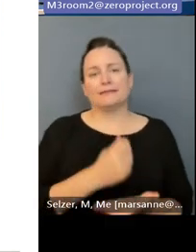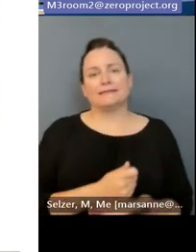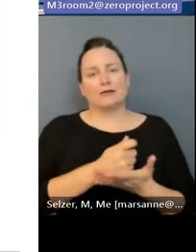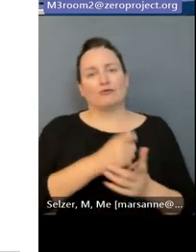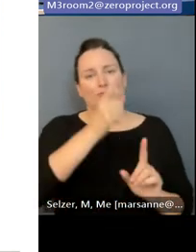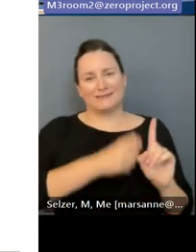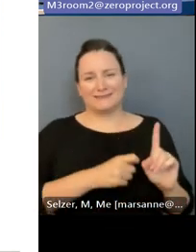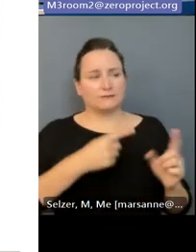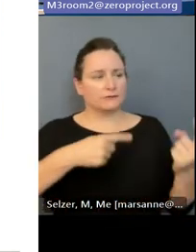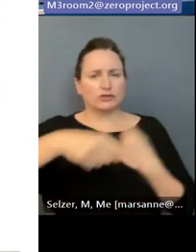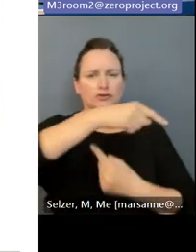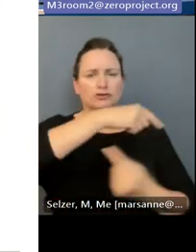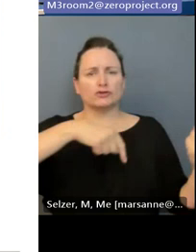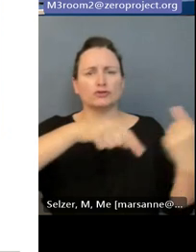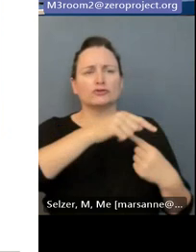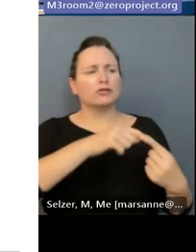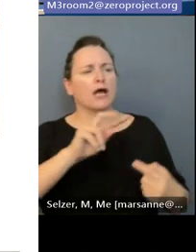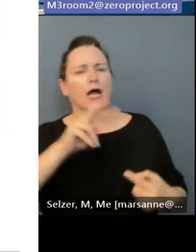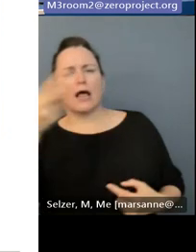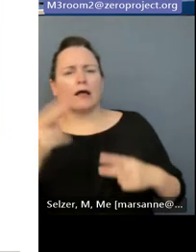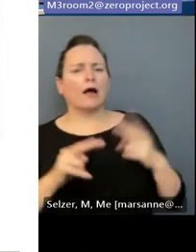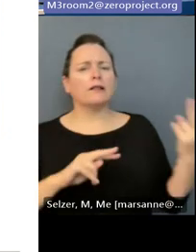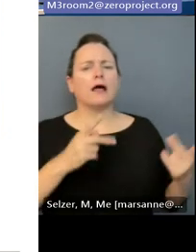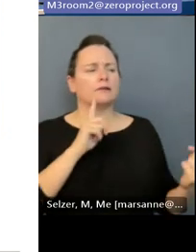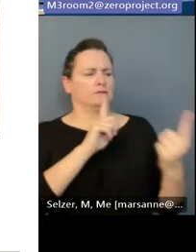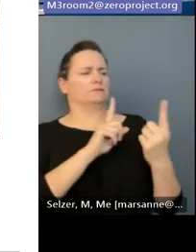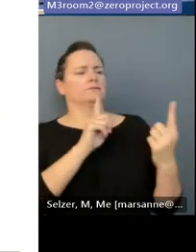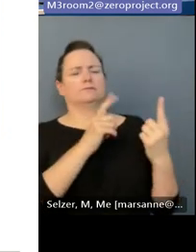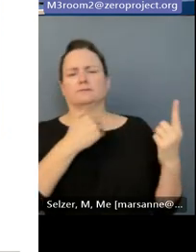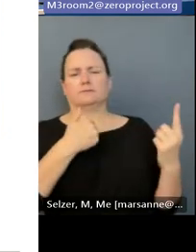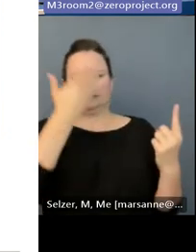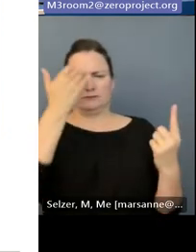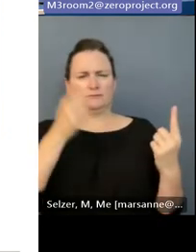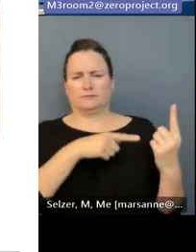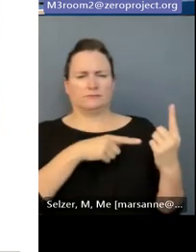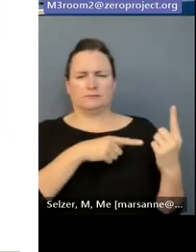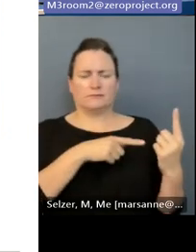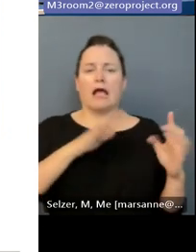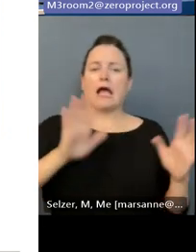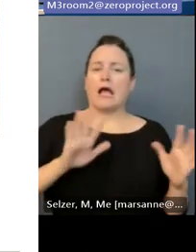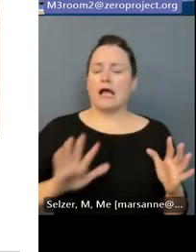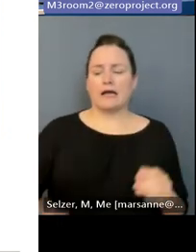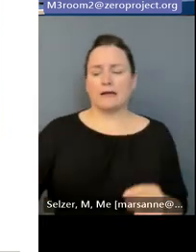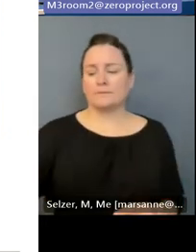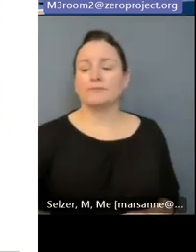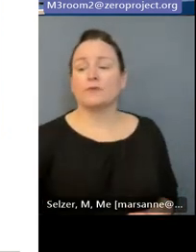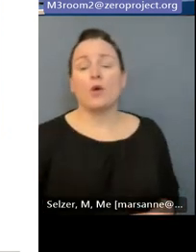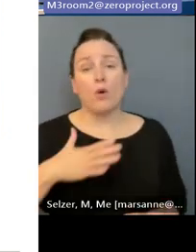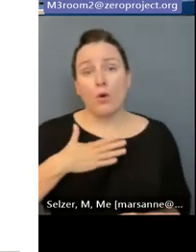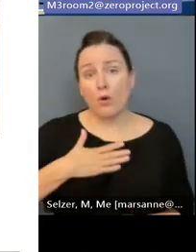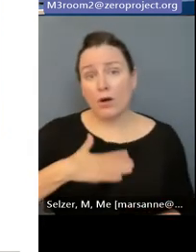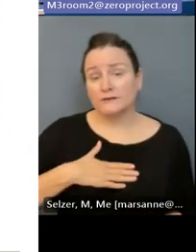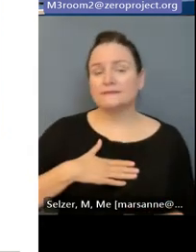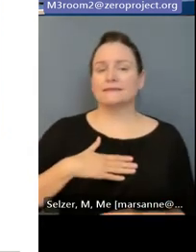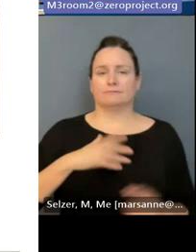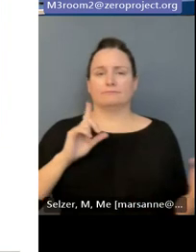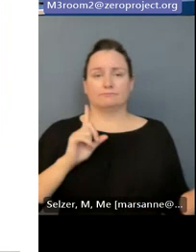another therapist, so the rapport building is not established. So here with us, we don't change therapist